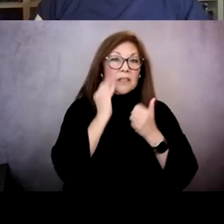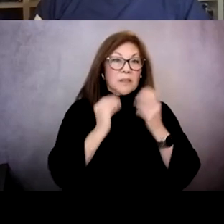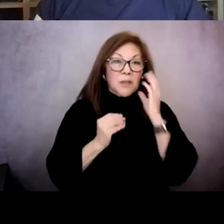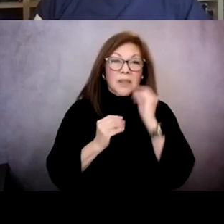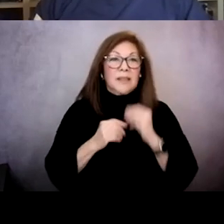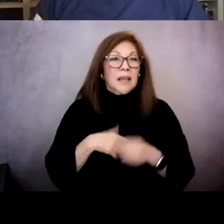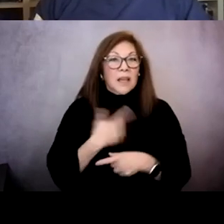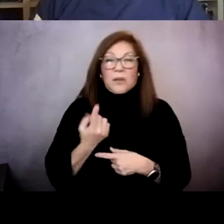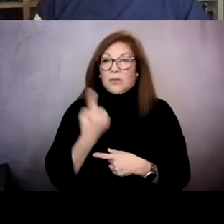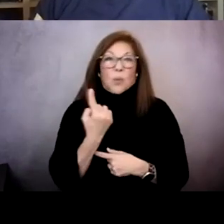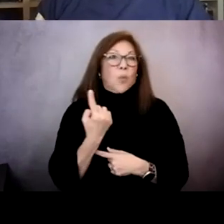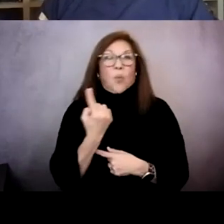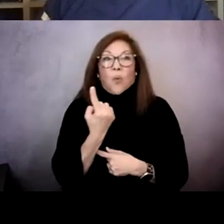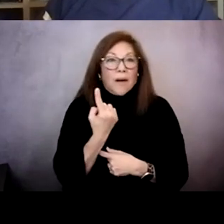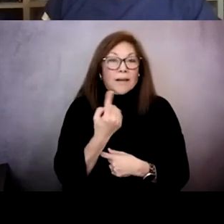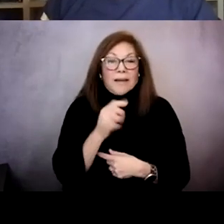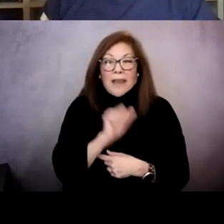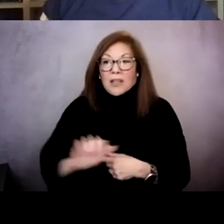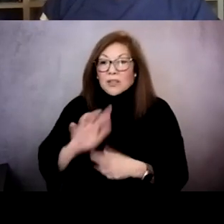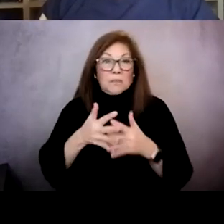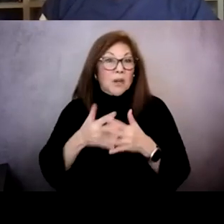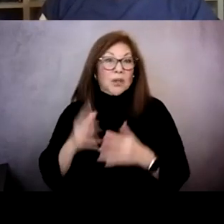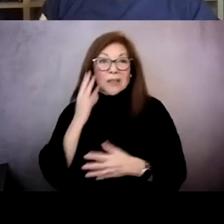Asian American immigrant experience either, right?